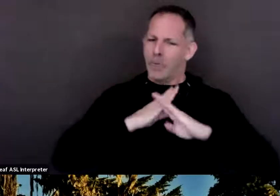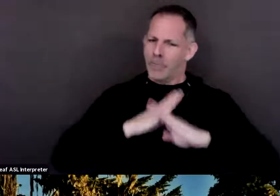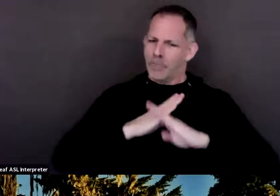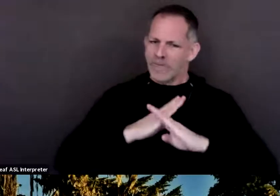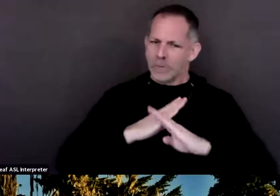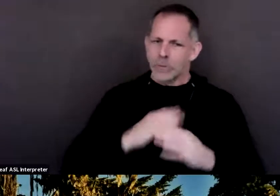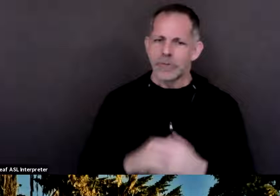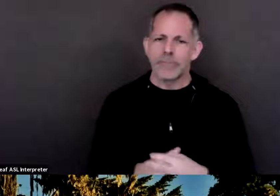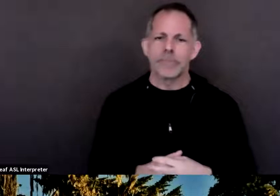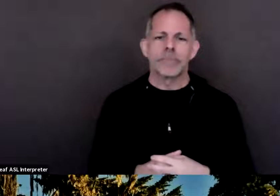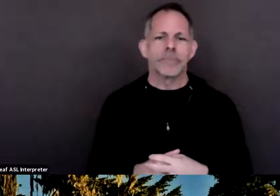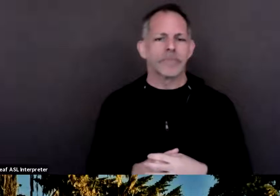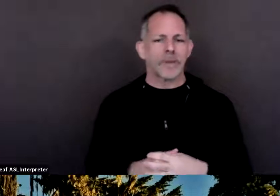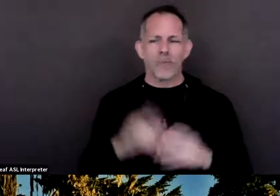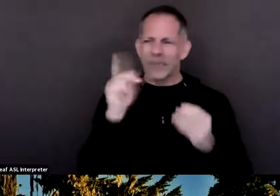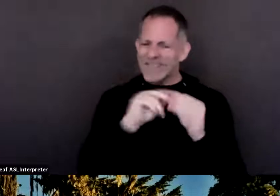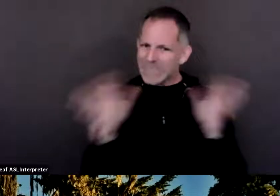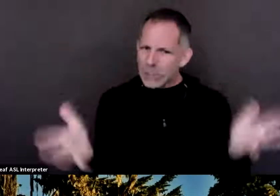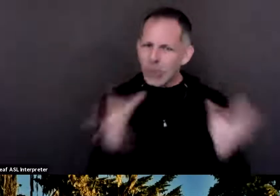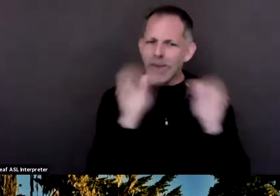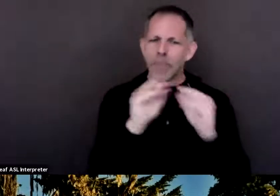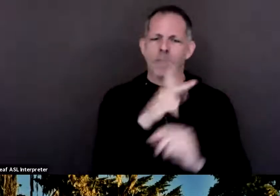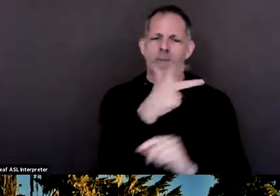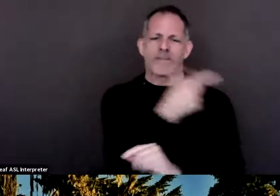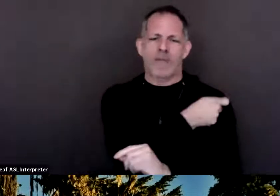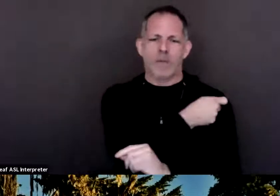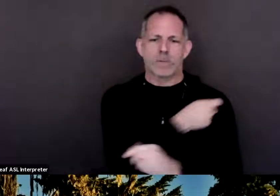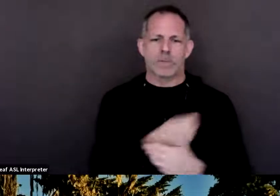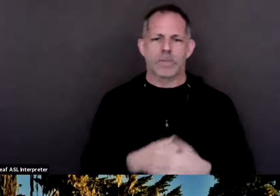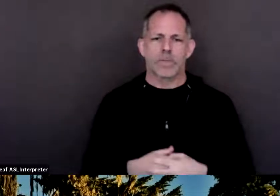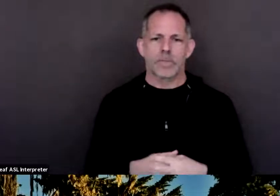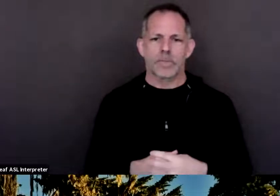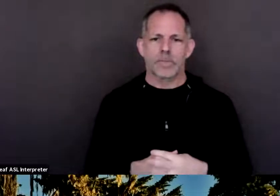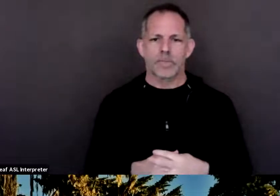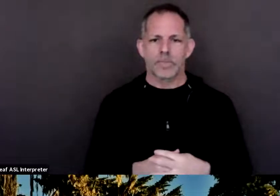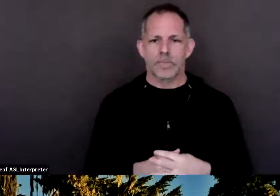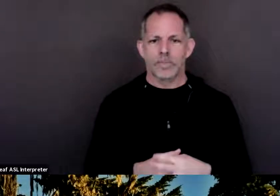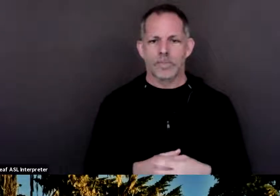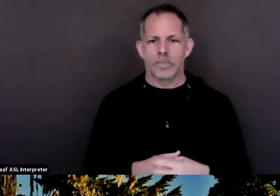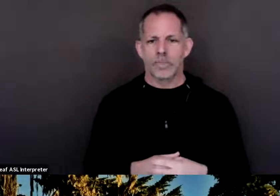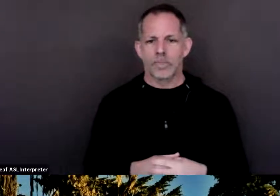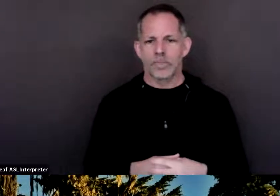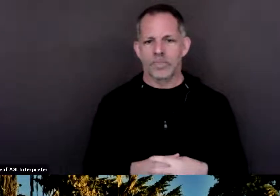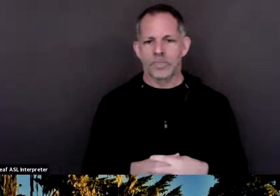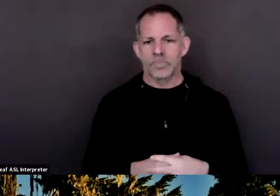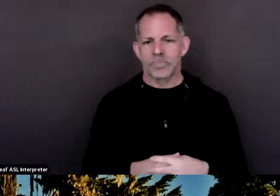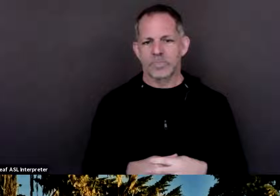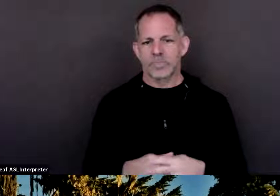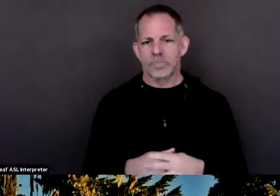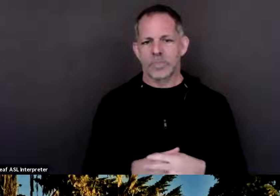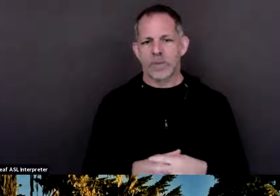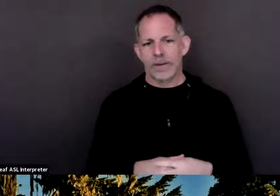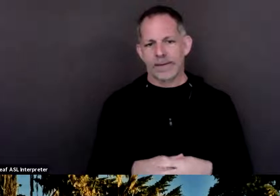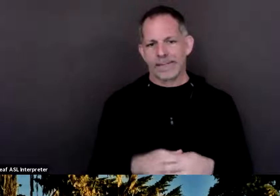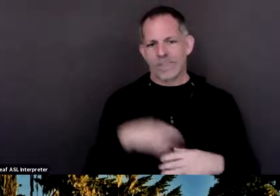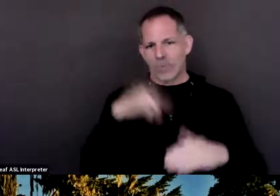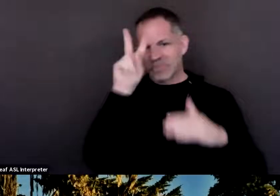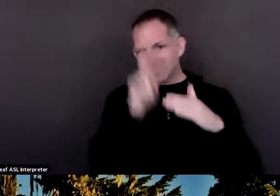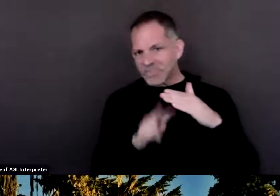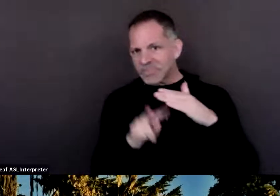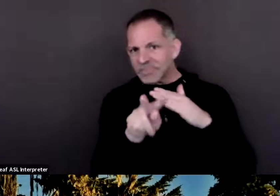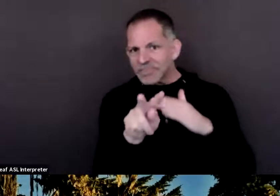we haven't been here before, all we have are estimates of what it would take to really fully interrupt sustained